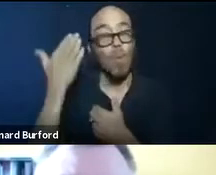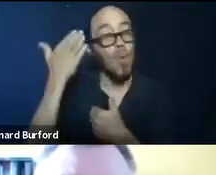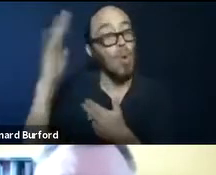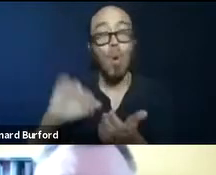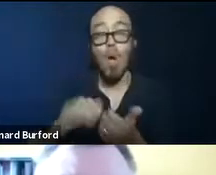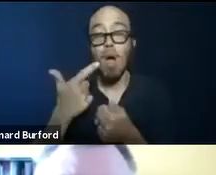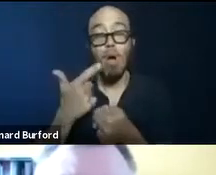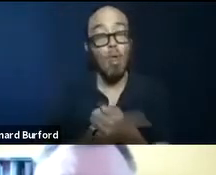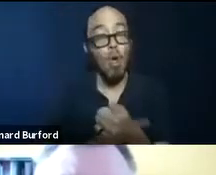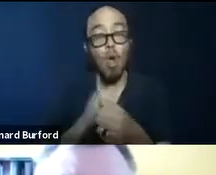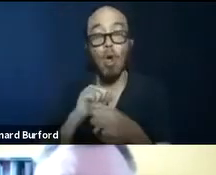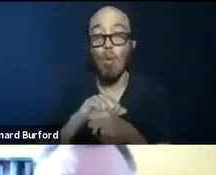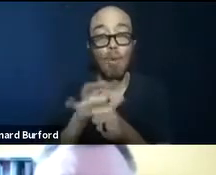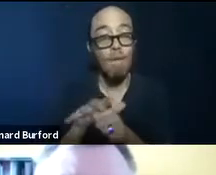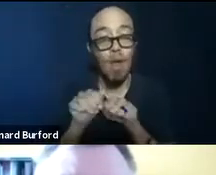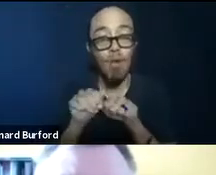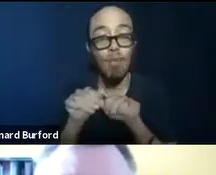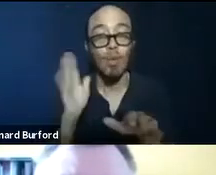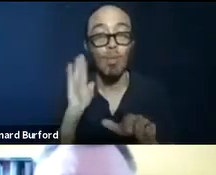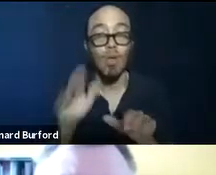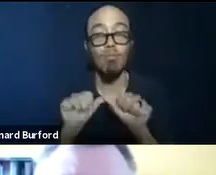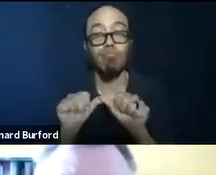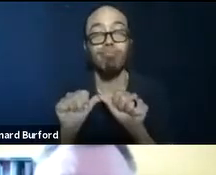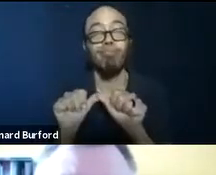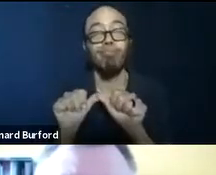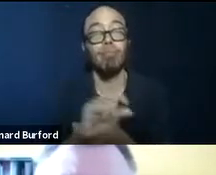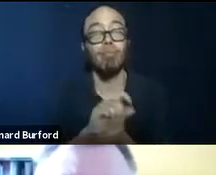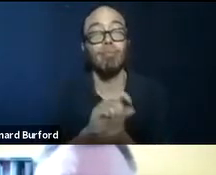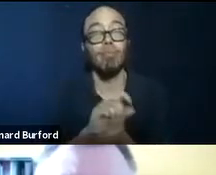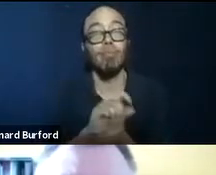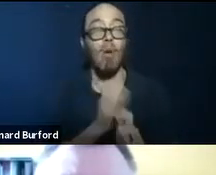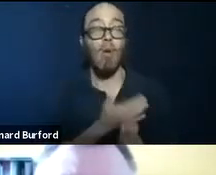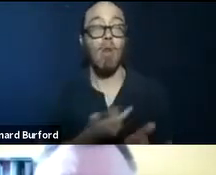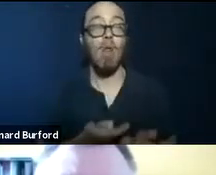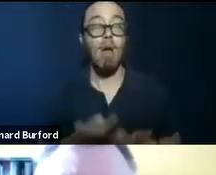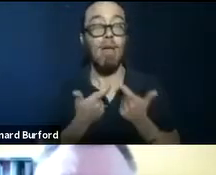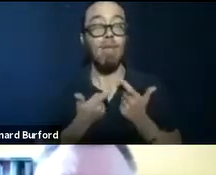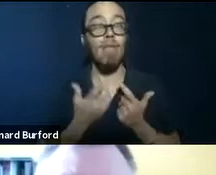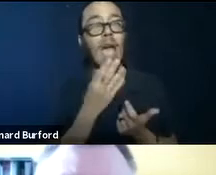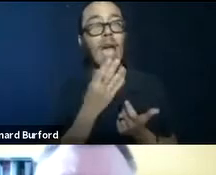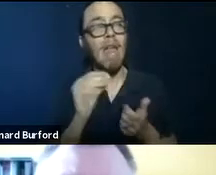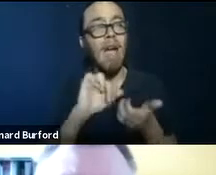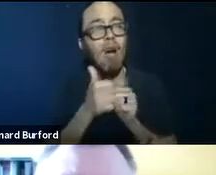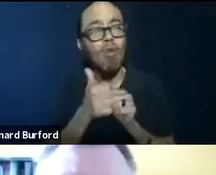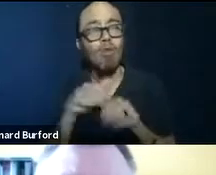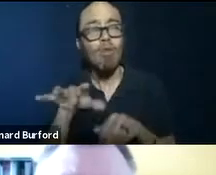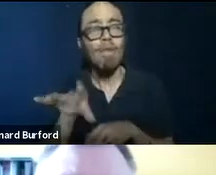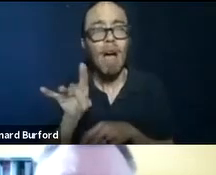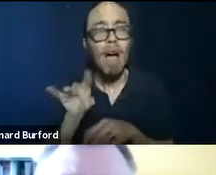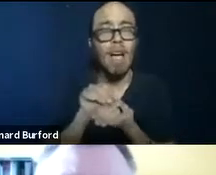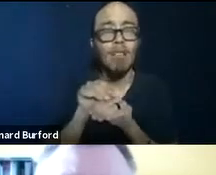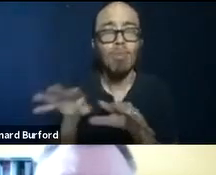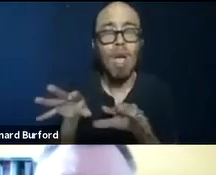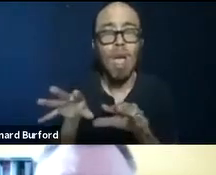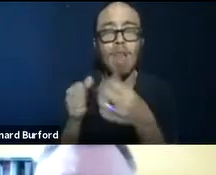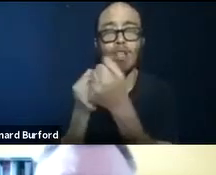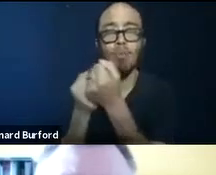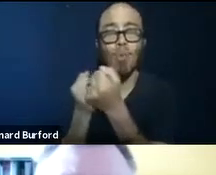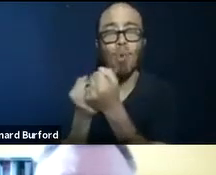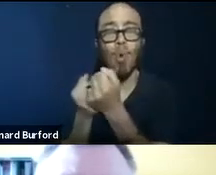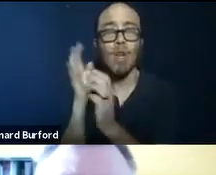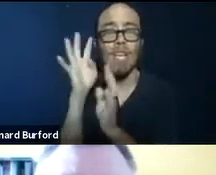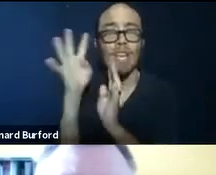long Corona will torture us and how to find, spread, and support